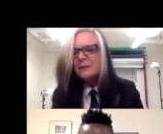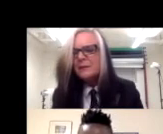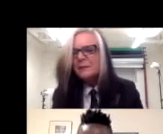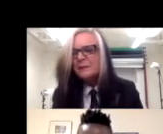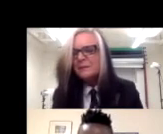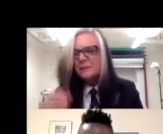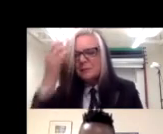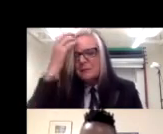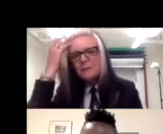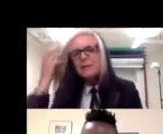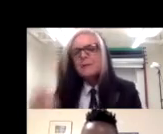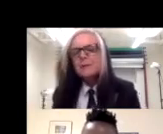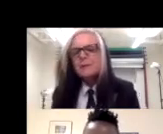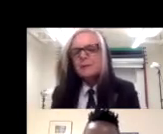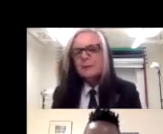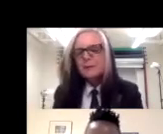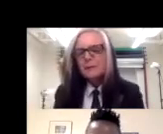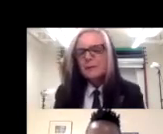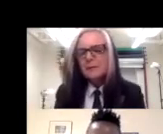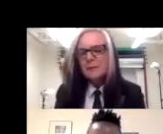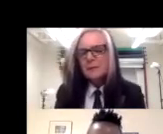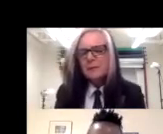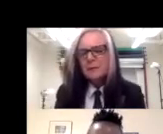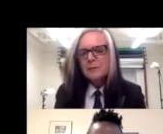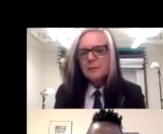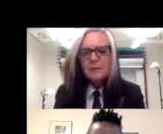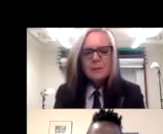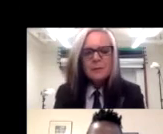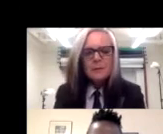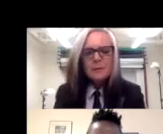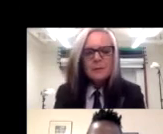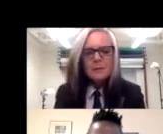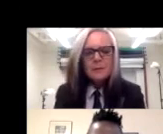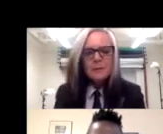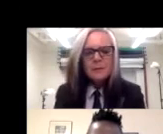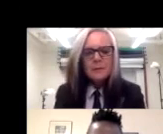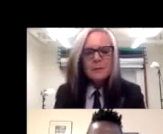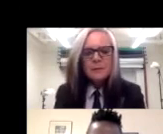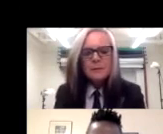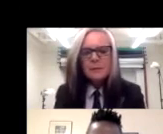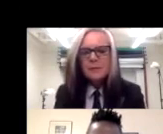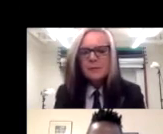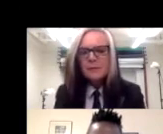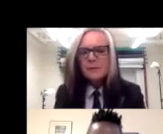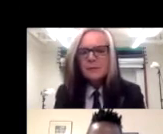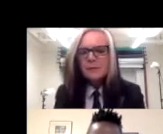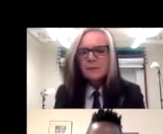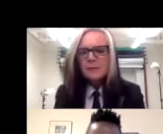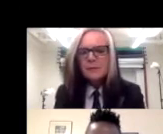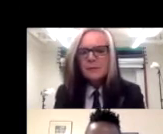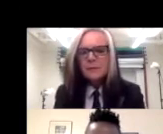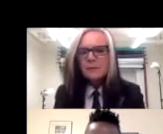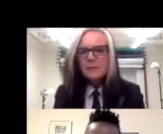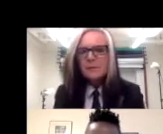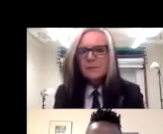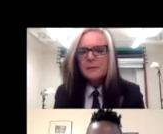line um there should be a link for everybody who rsbp'd you will